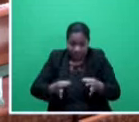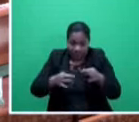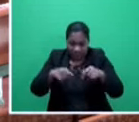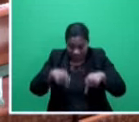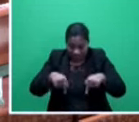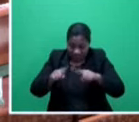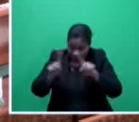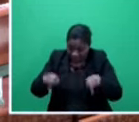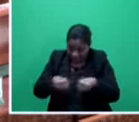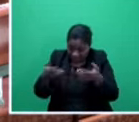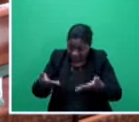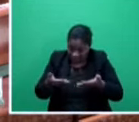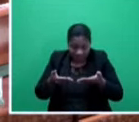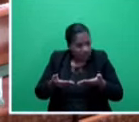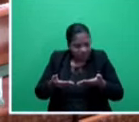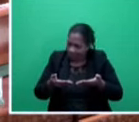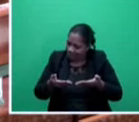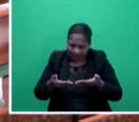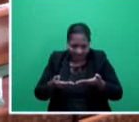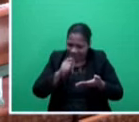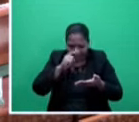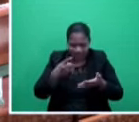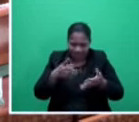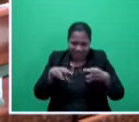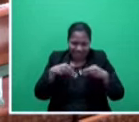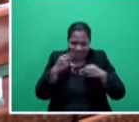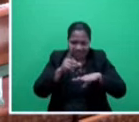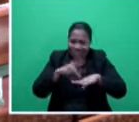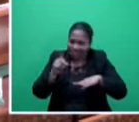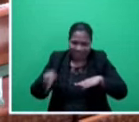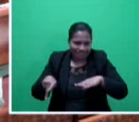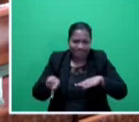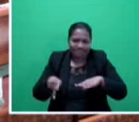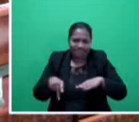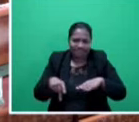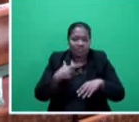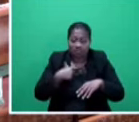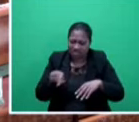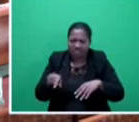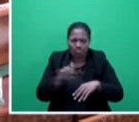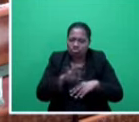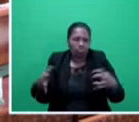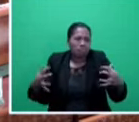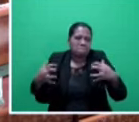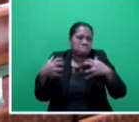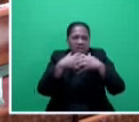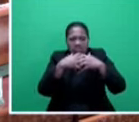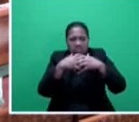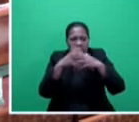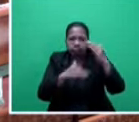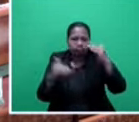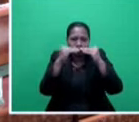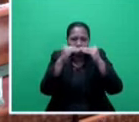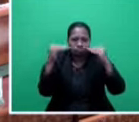cannot be tabled in Parliament, as it does not meet Parliament's petition standards and the